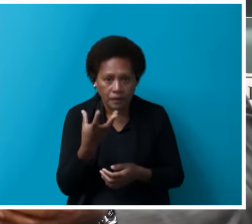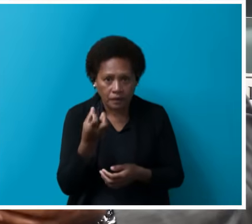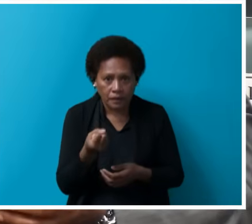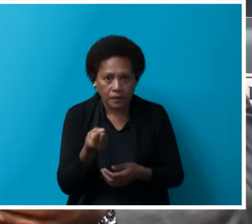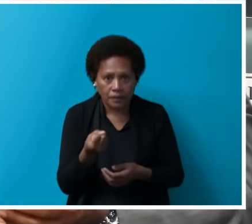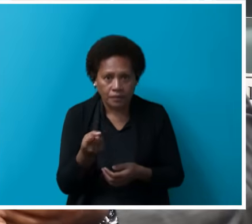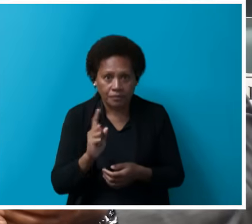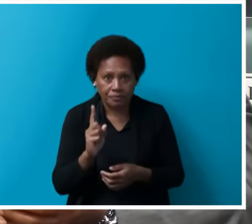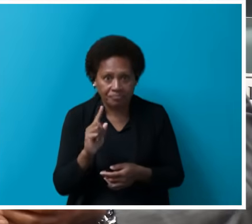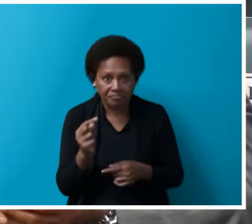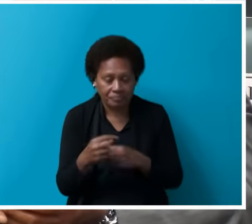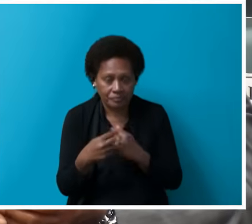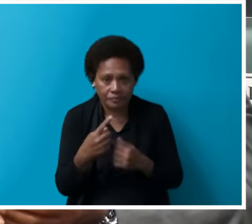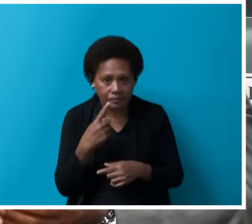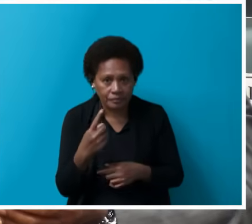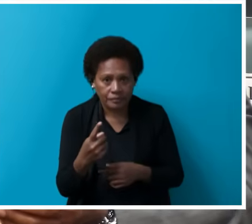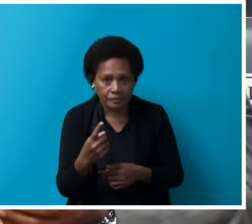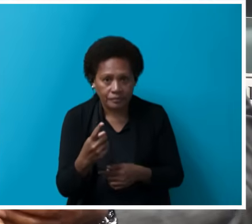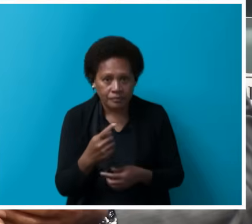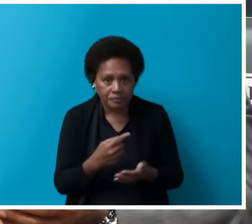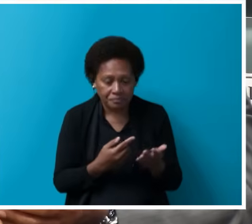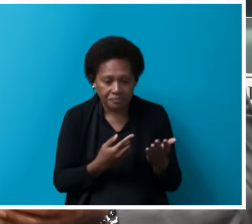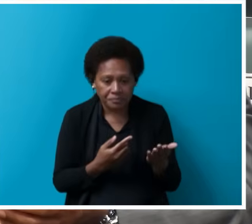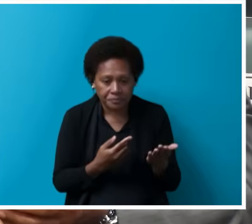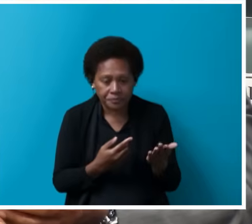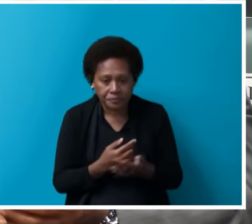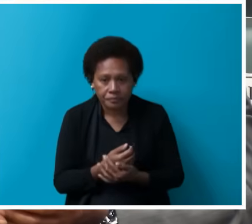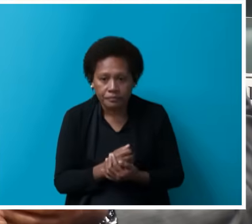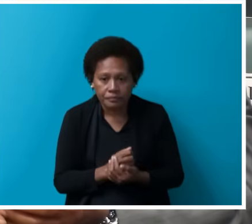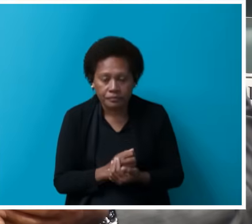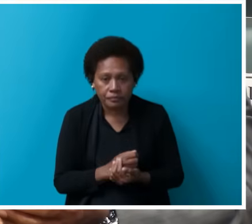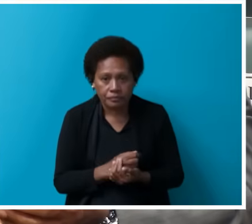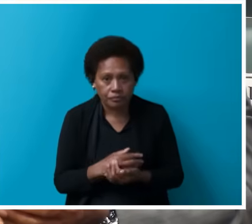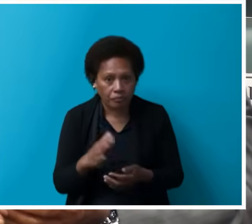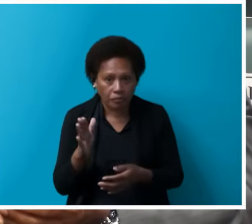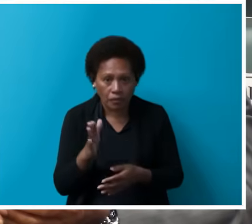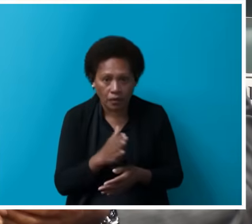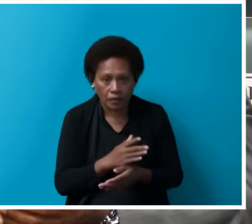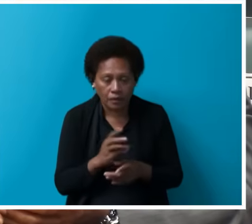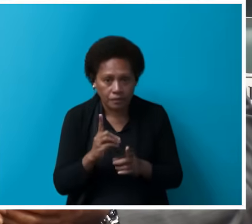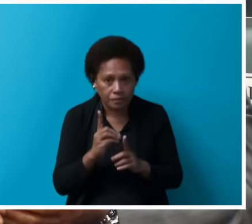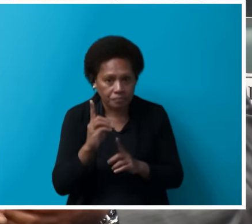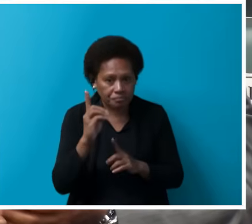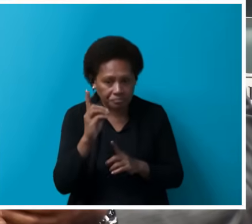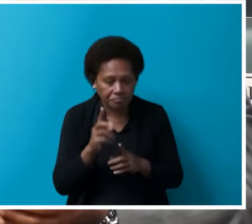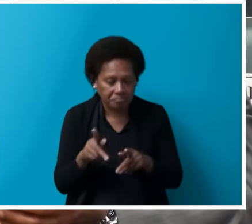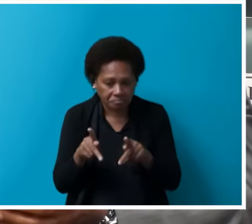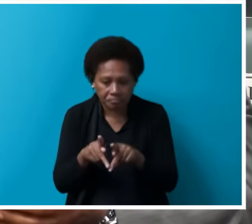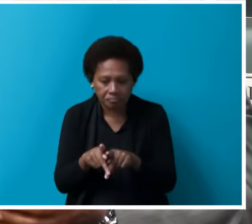are saying is, this is, and all our development partners, our